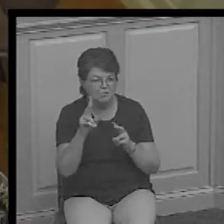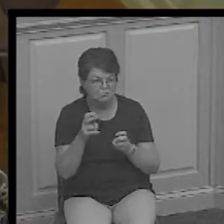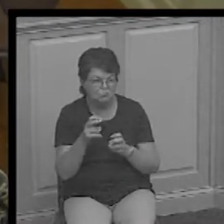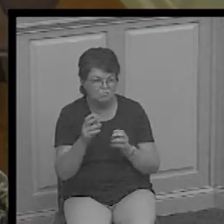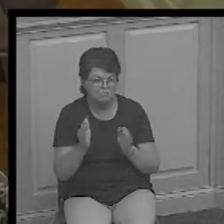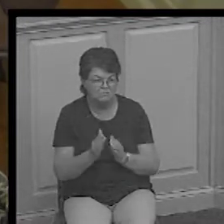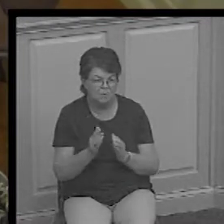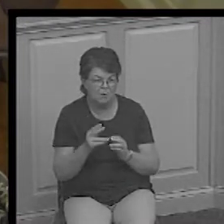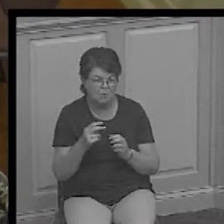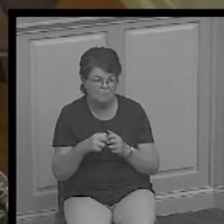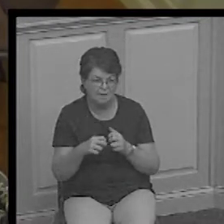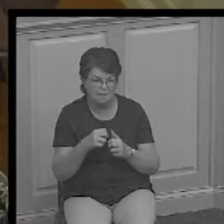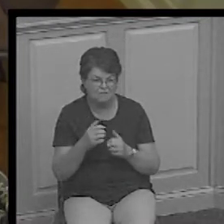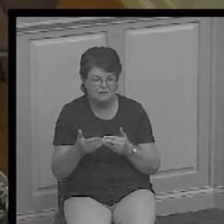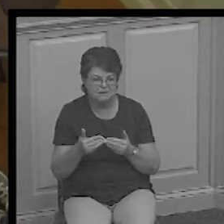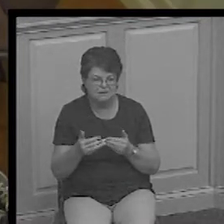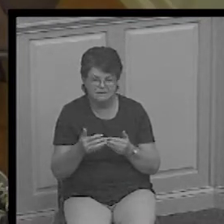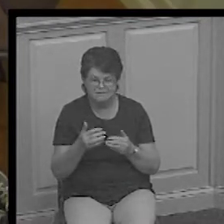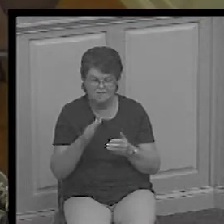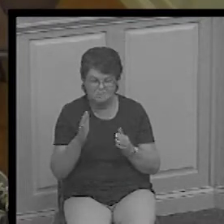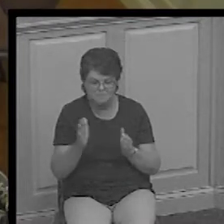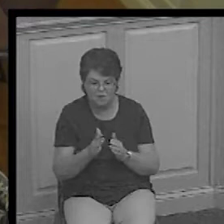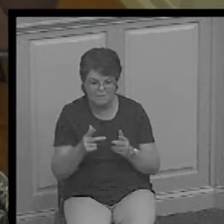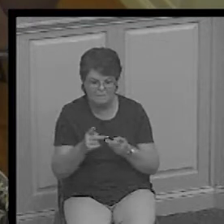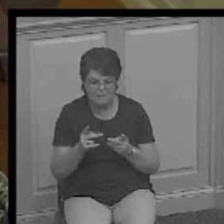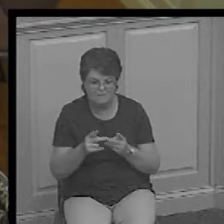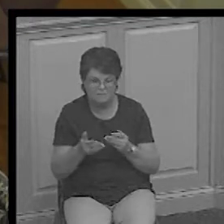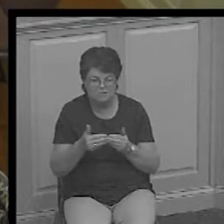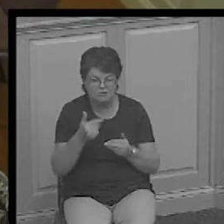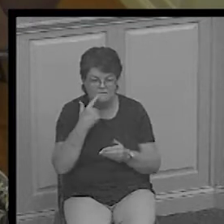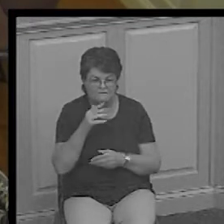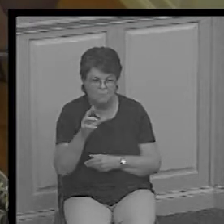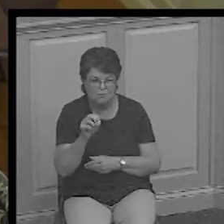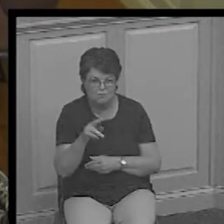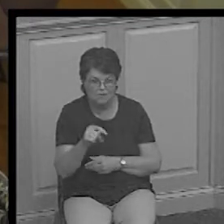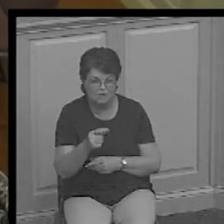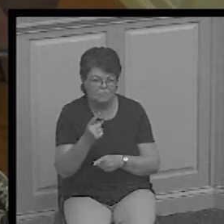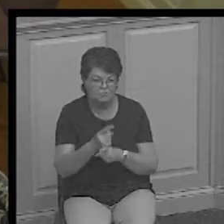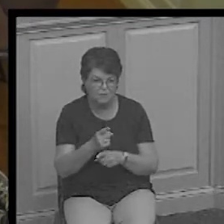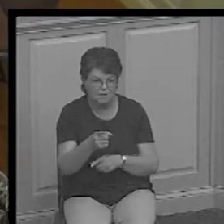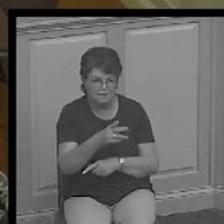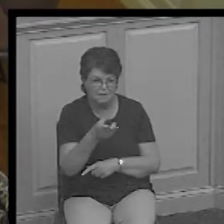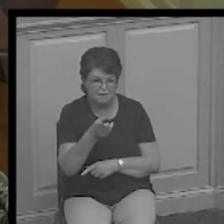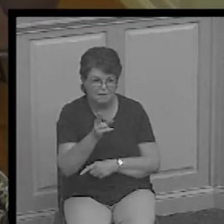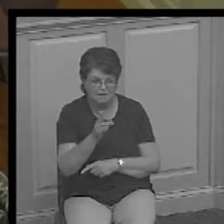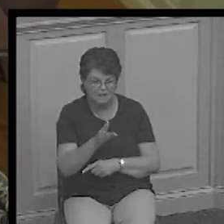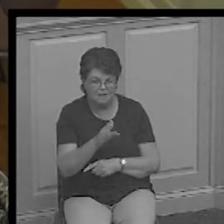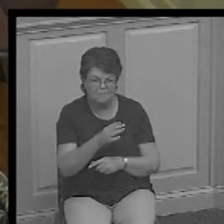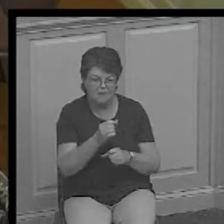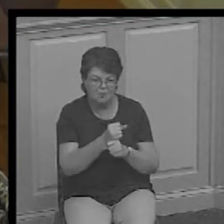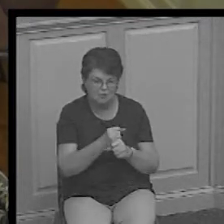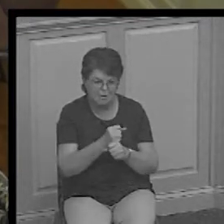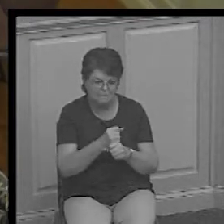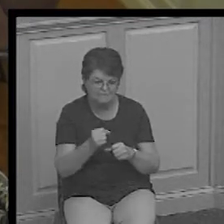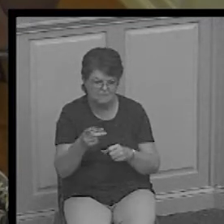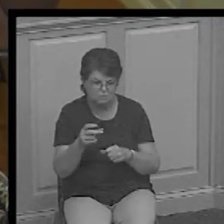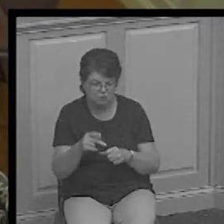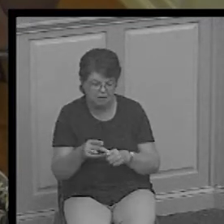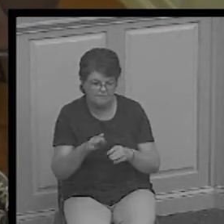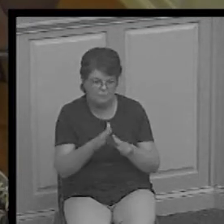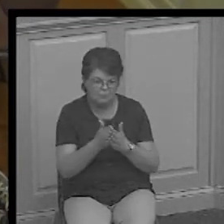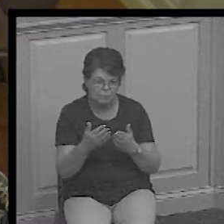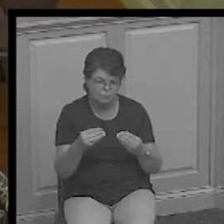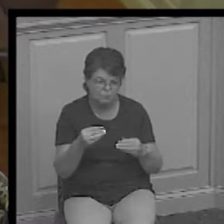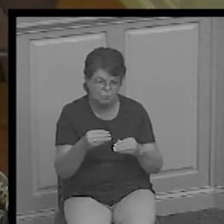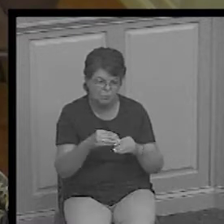smaller places are easier to rent. than Yeah, Yeah, larger it places. is, yeah. But again, that hub, they did a nice job with the coffee shop and then the bookstore in back, and Edward